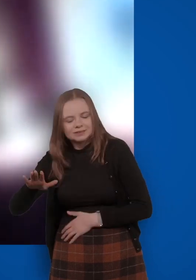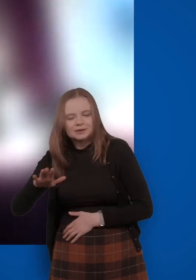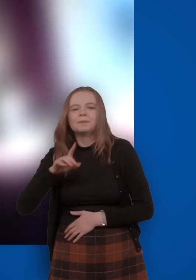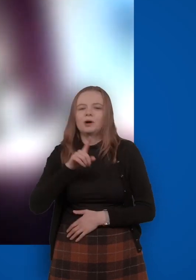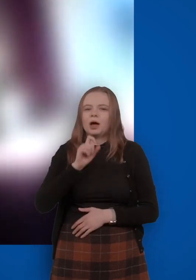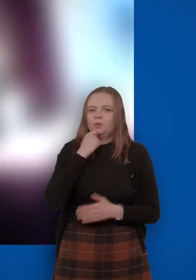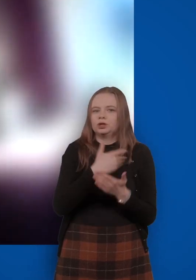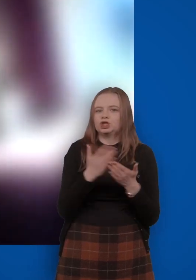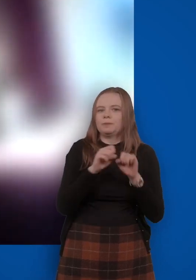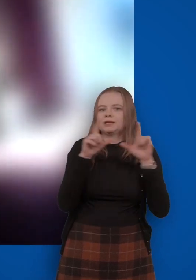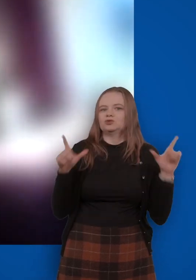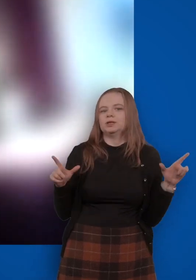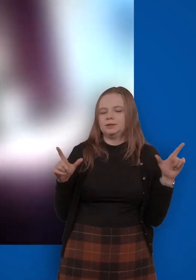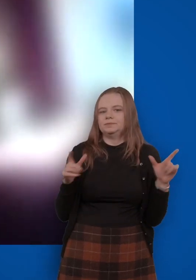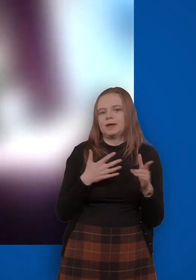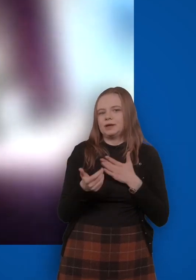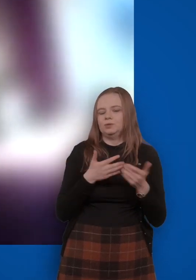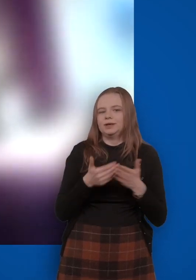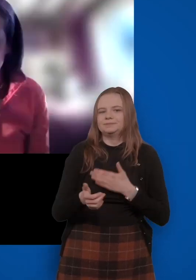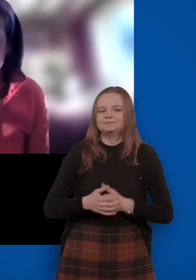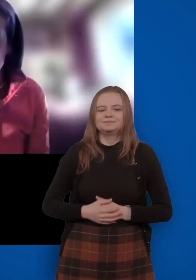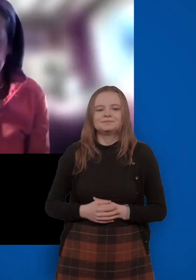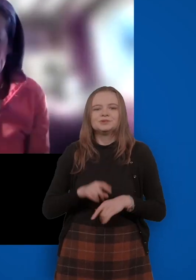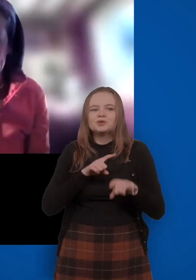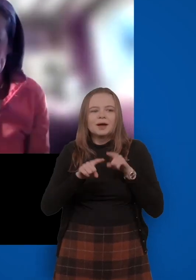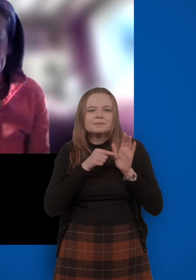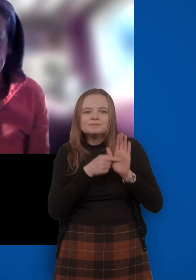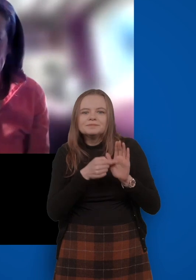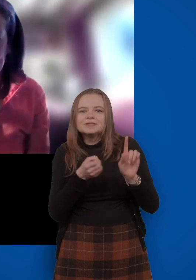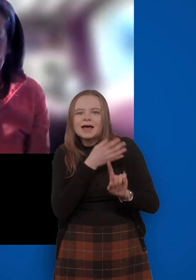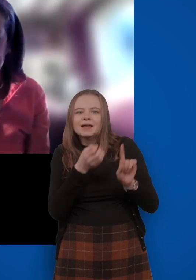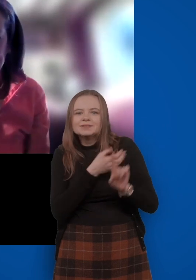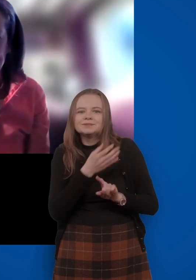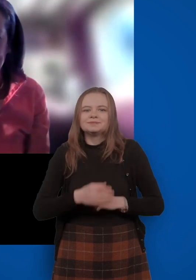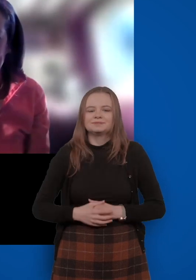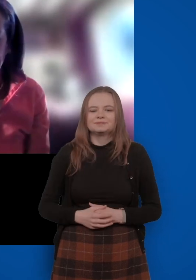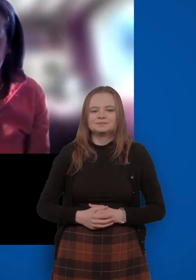I'll share my screen anyway and just try and show you some slides.